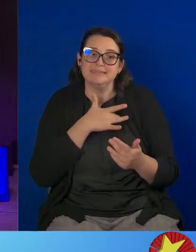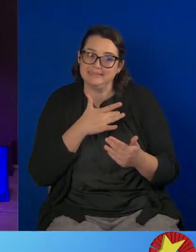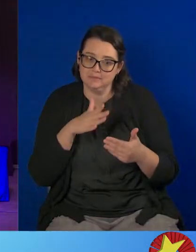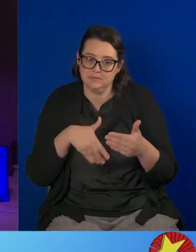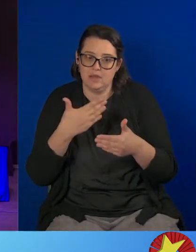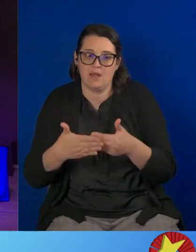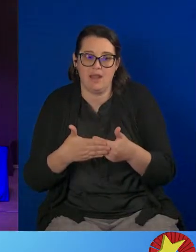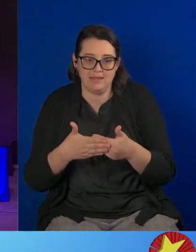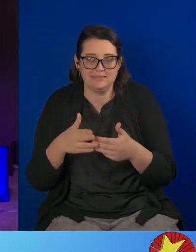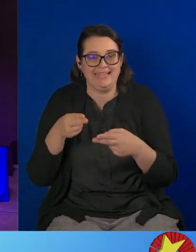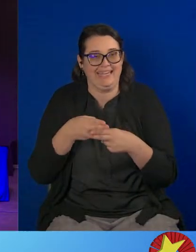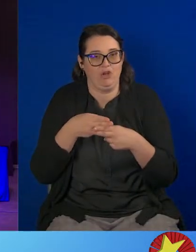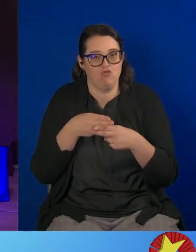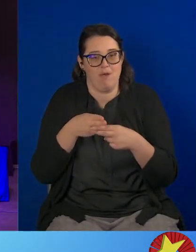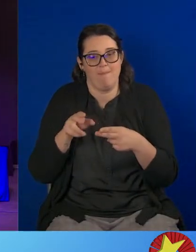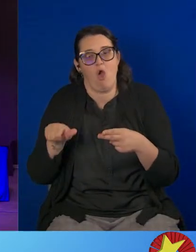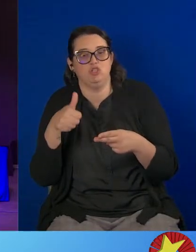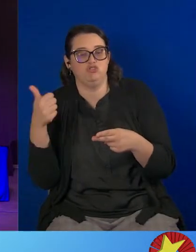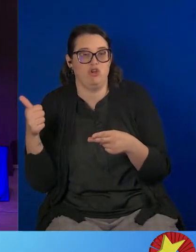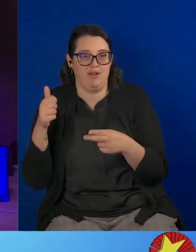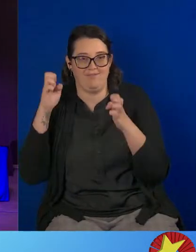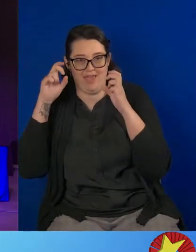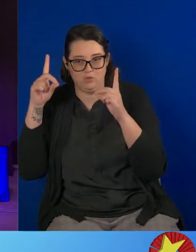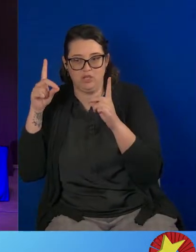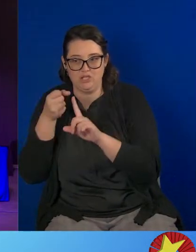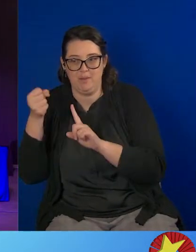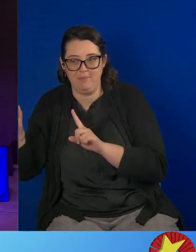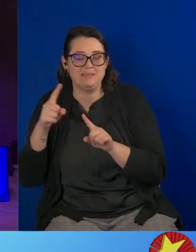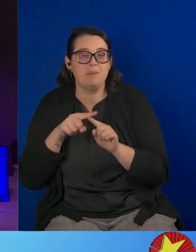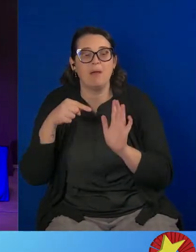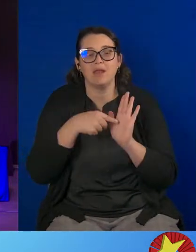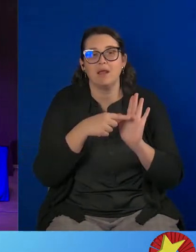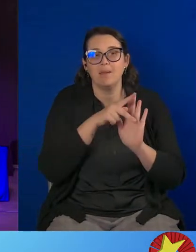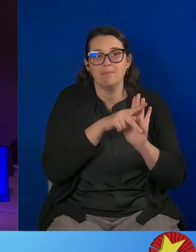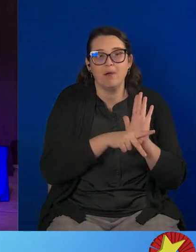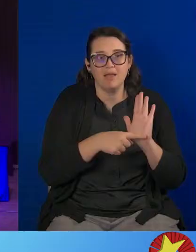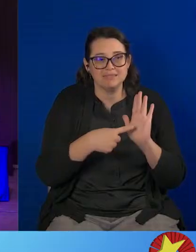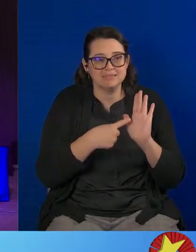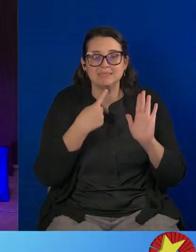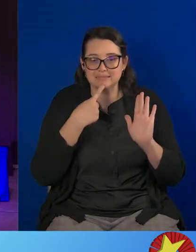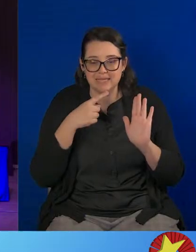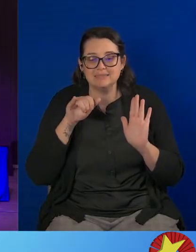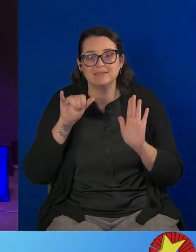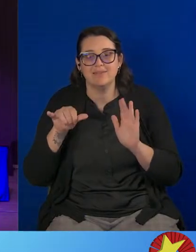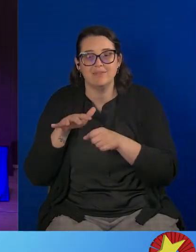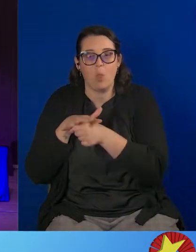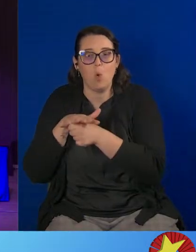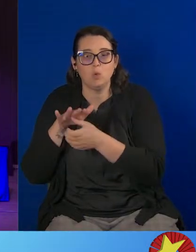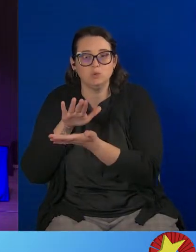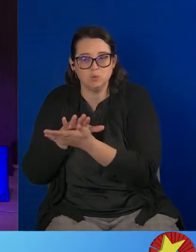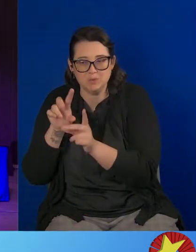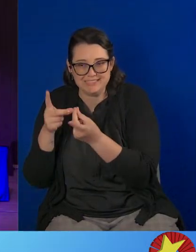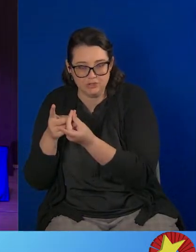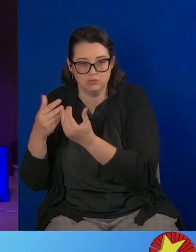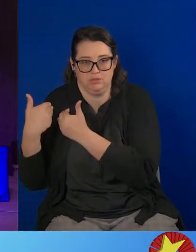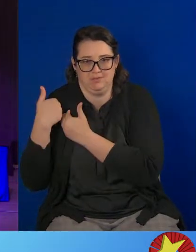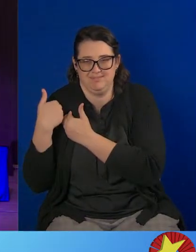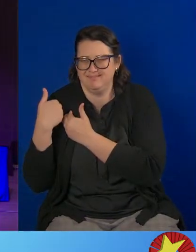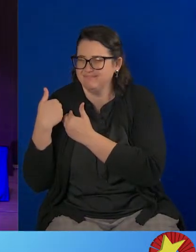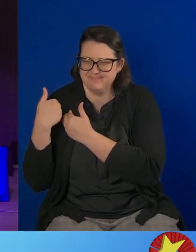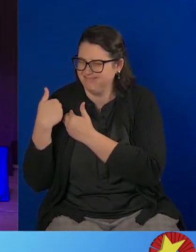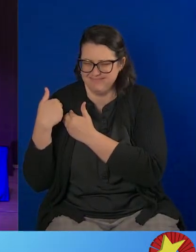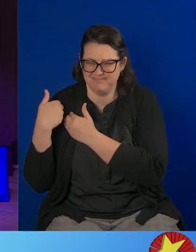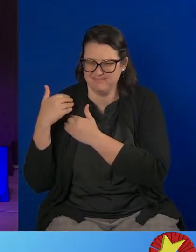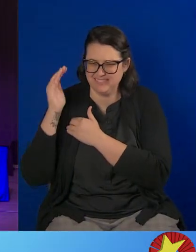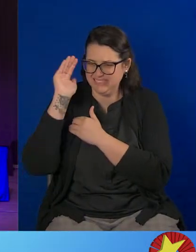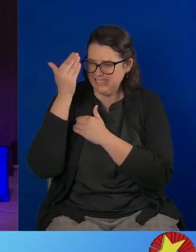alternative educational placement. The way the policy reads is that would be done in a local school district, which seems inconsistent